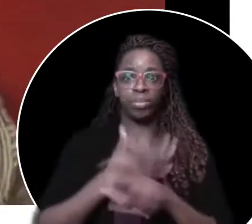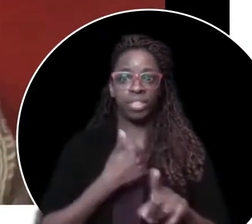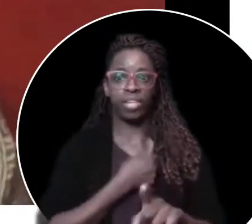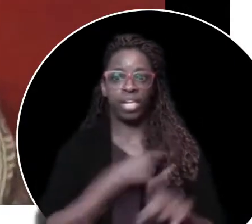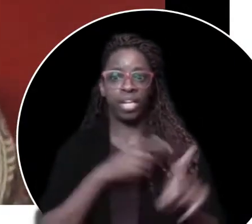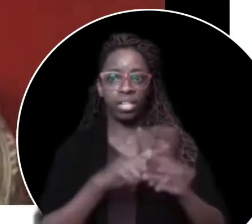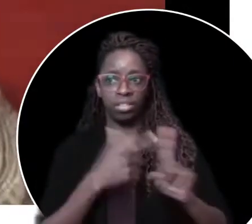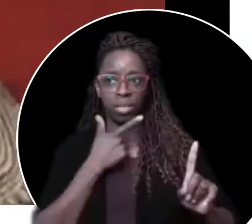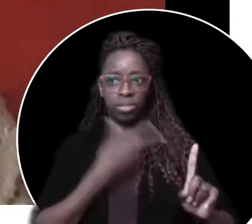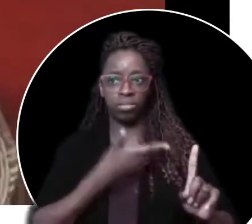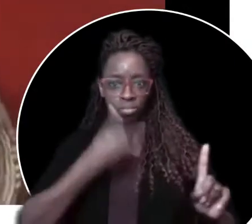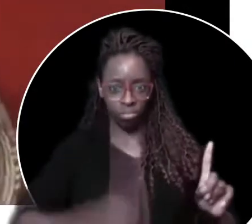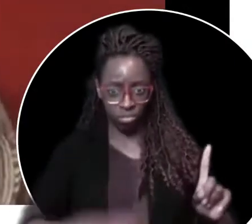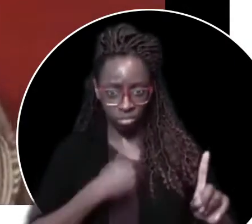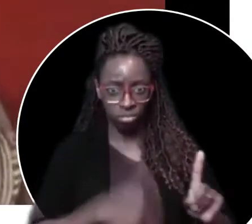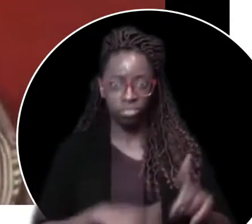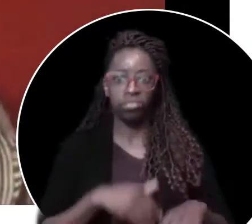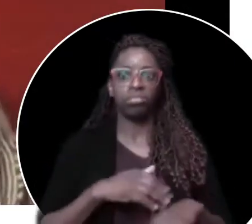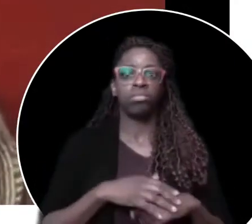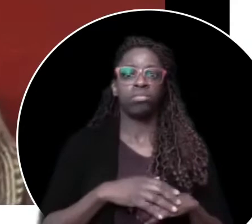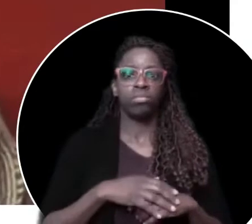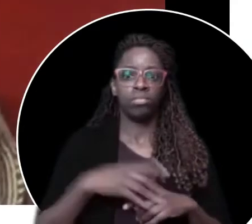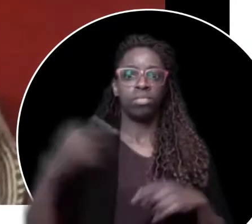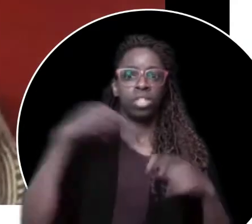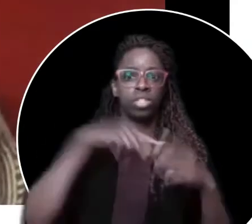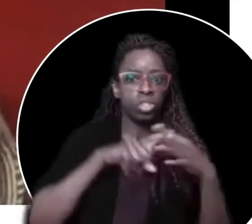and asking for our rights,